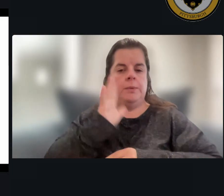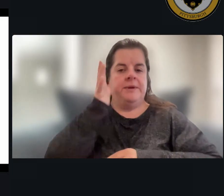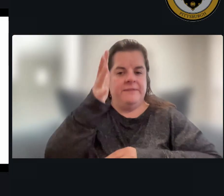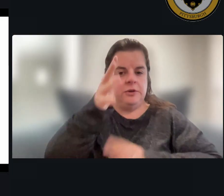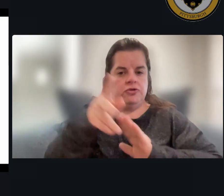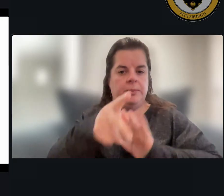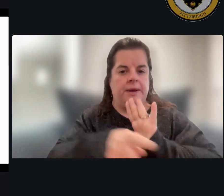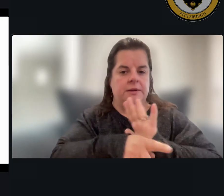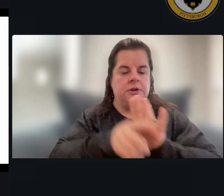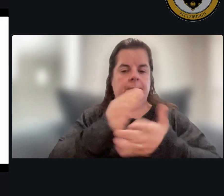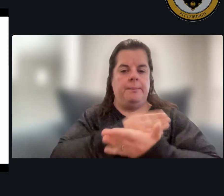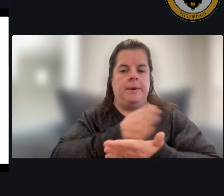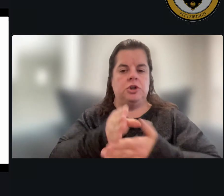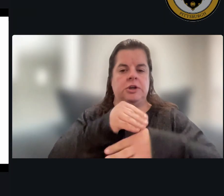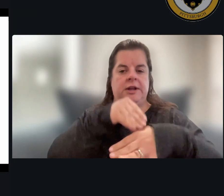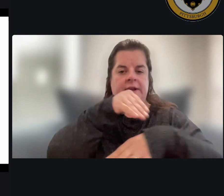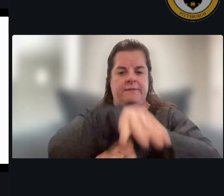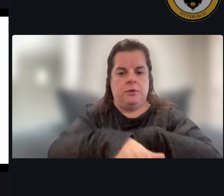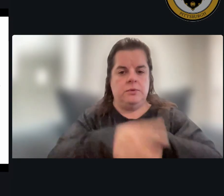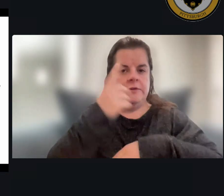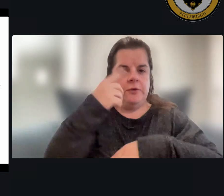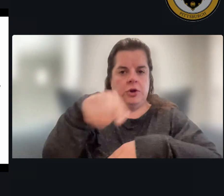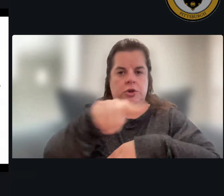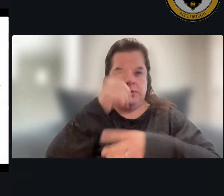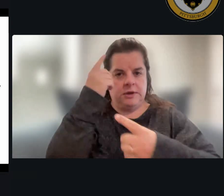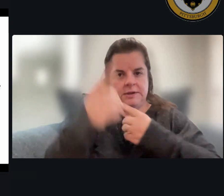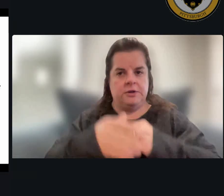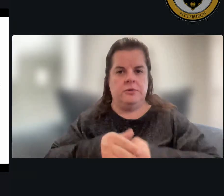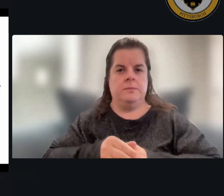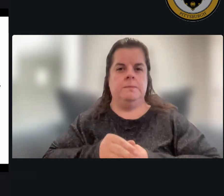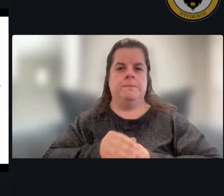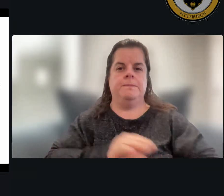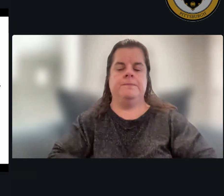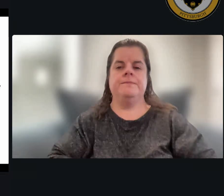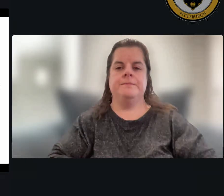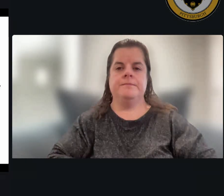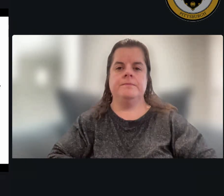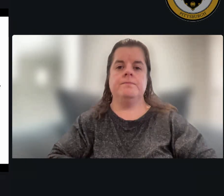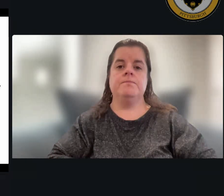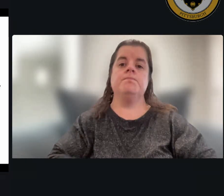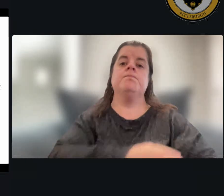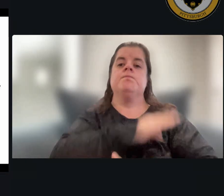budgetary implications for you all to consider. Moving forward.